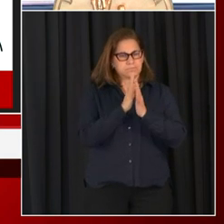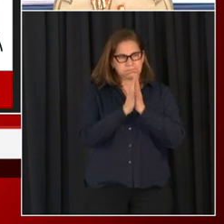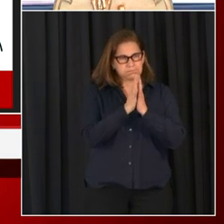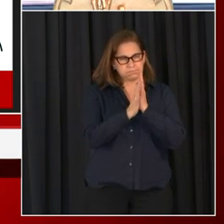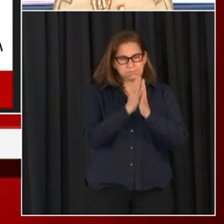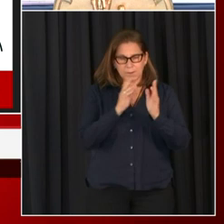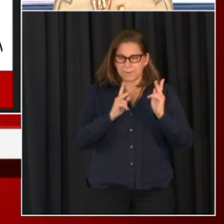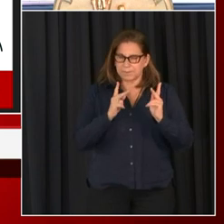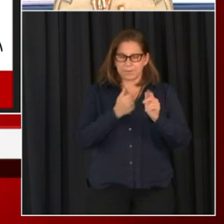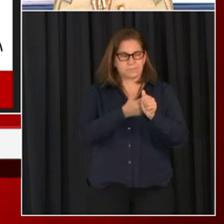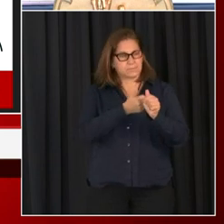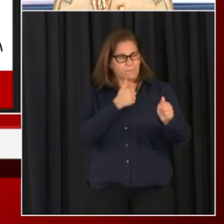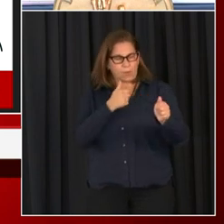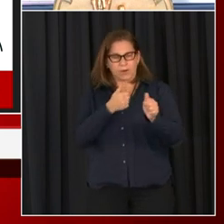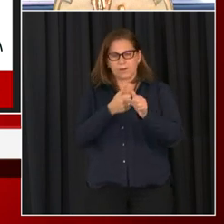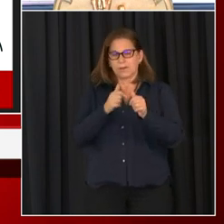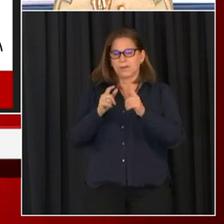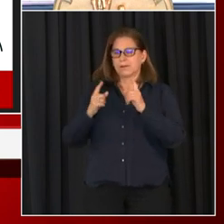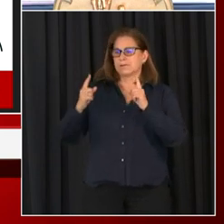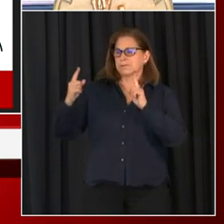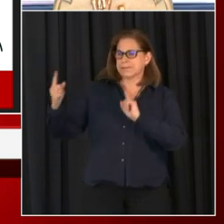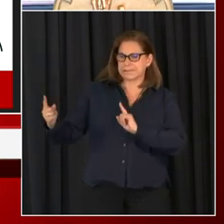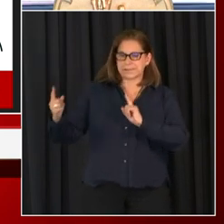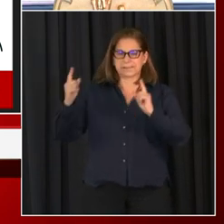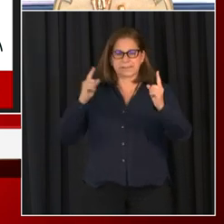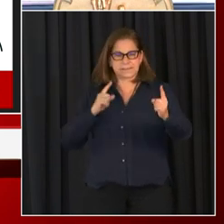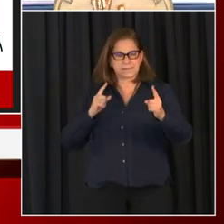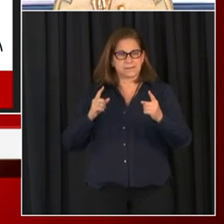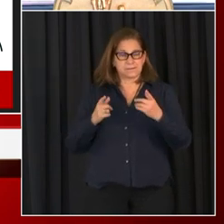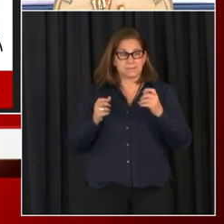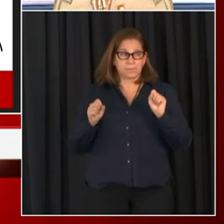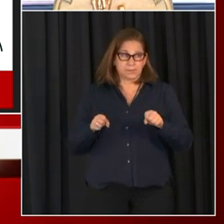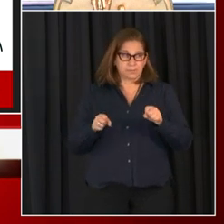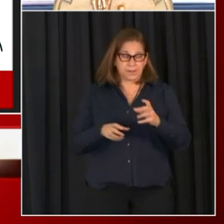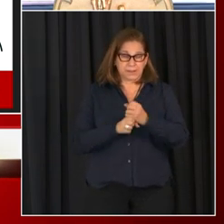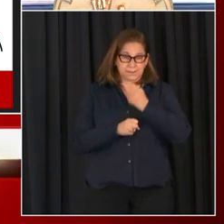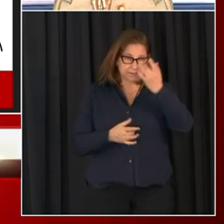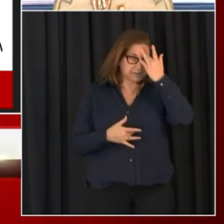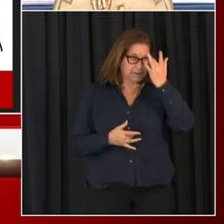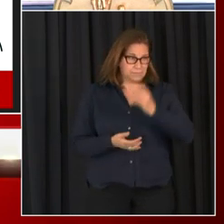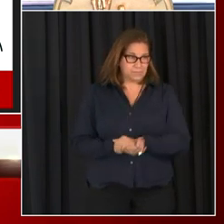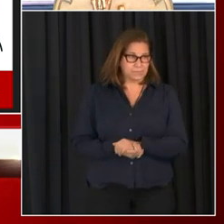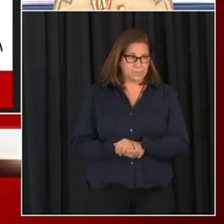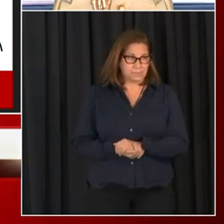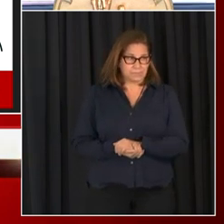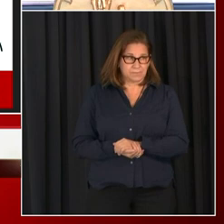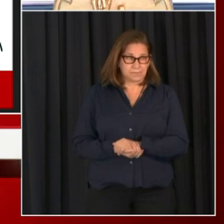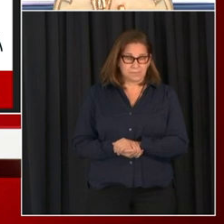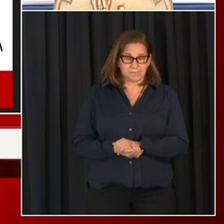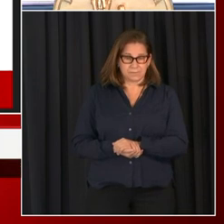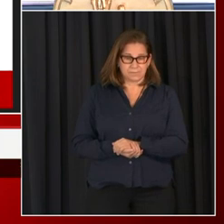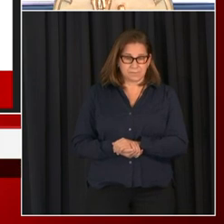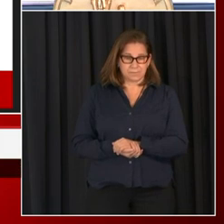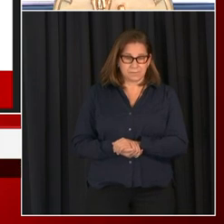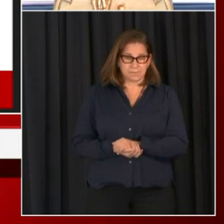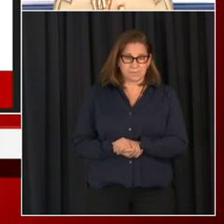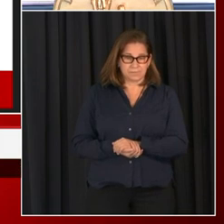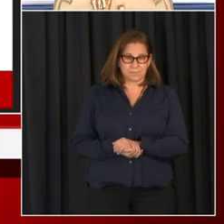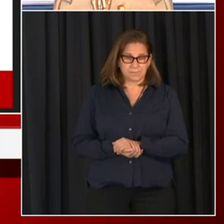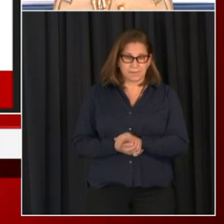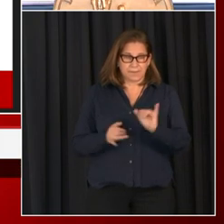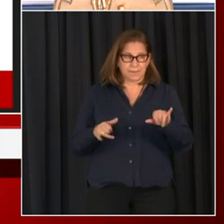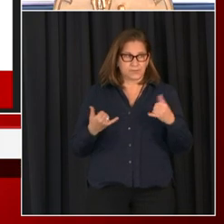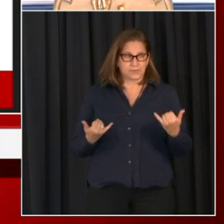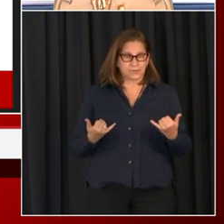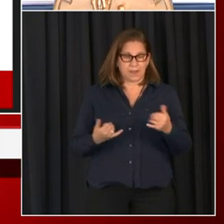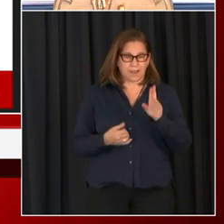your workplace or anywhere if you are feeling sick. So that's our update for today.